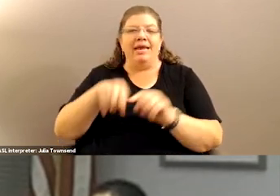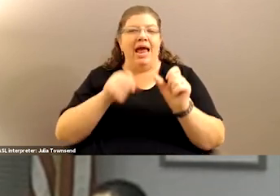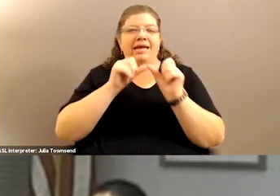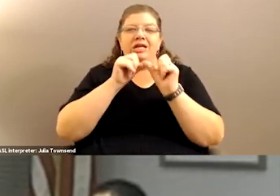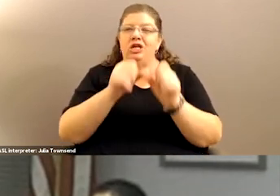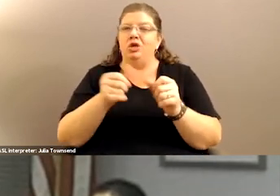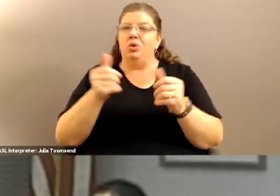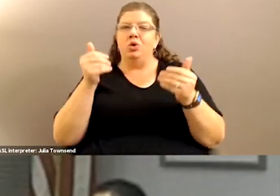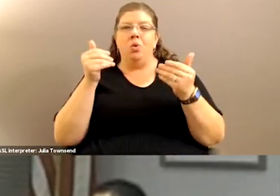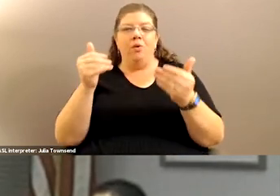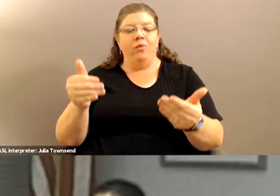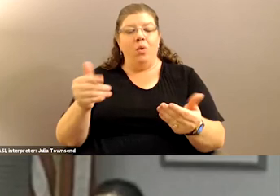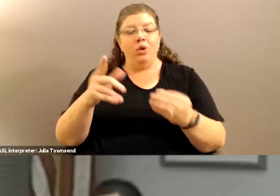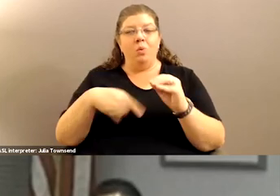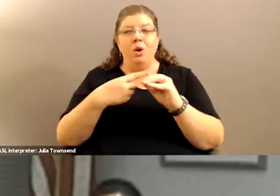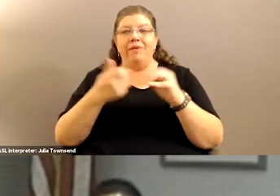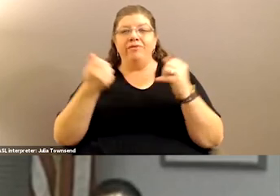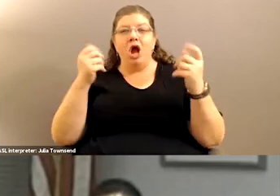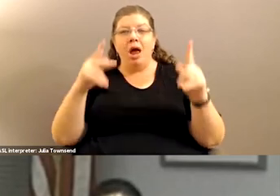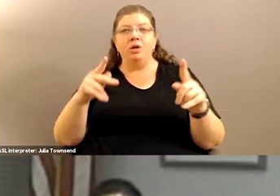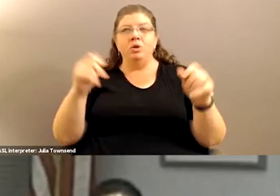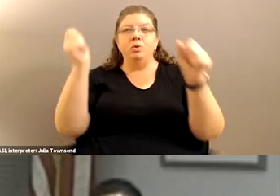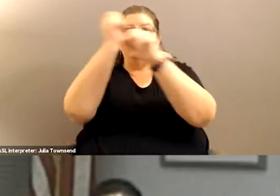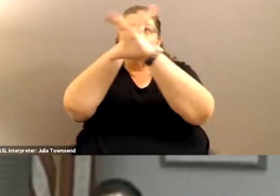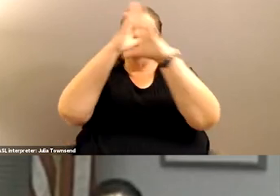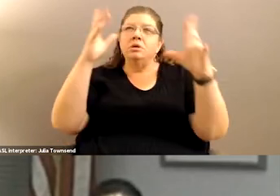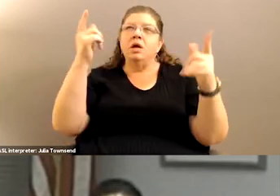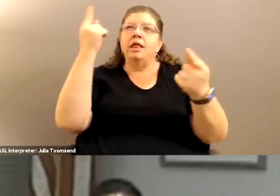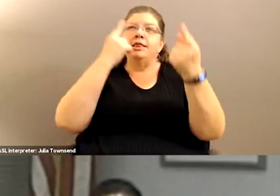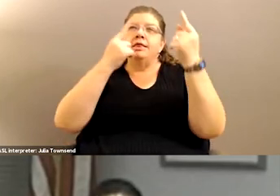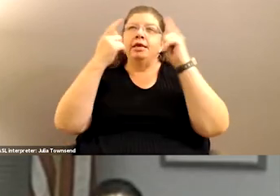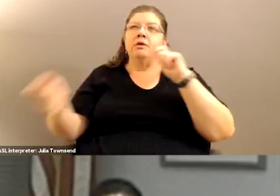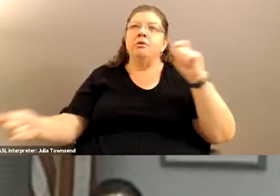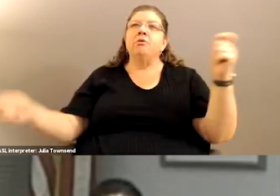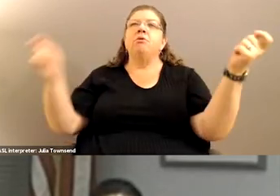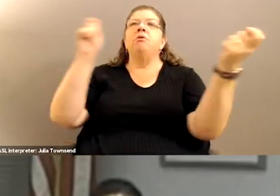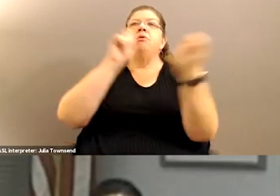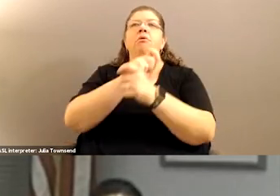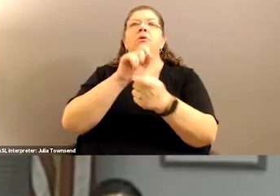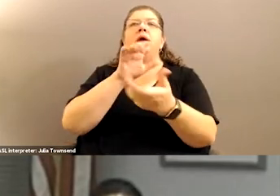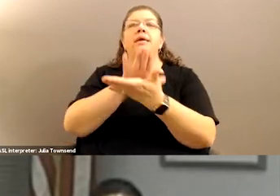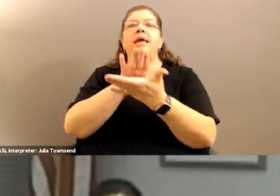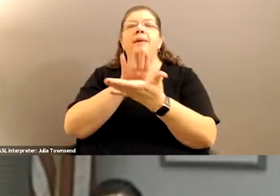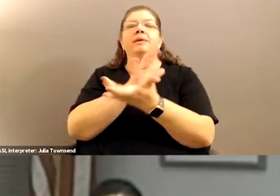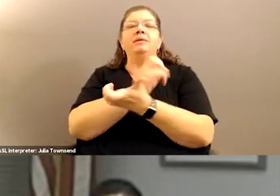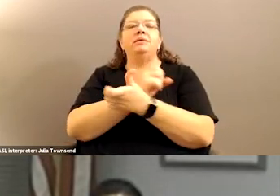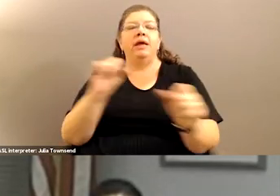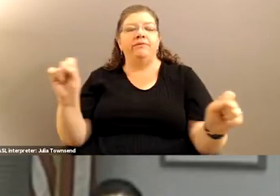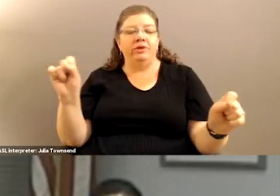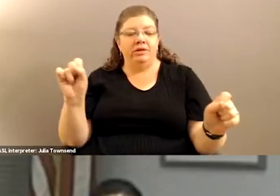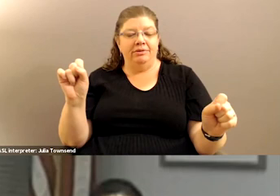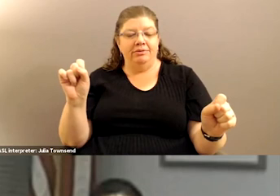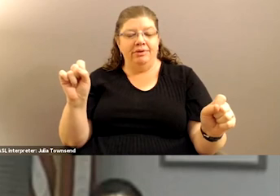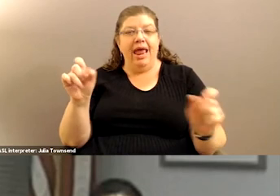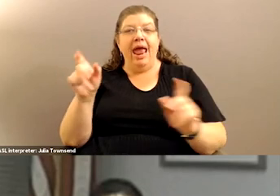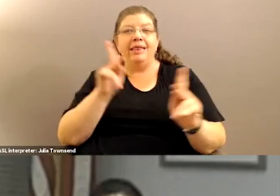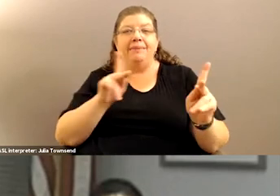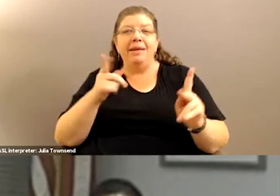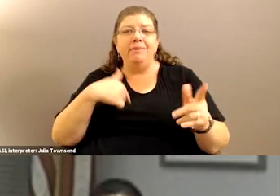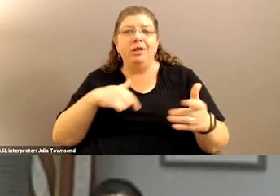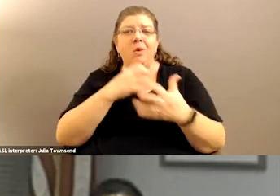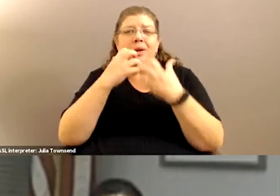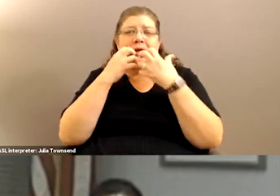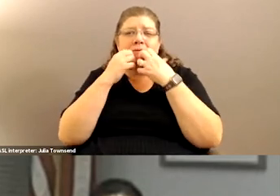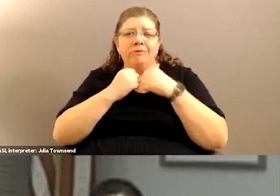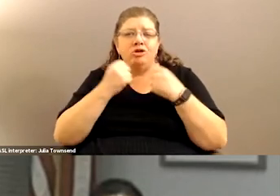when we have the opportunity to reimagine rethink campus safety and the folks that we're trying to keep safe as i